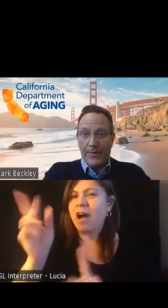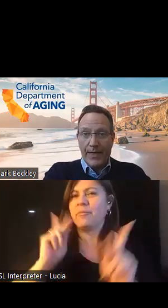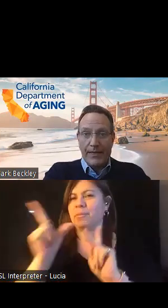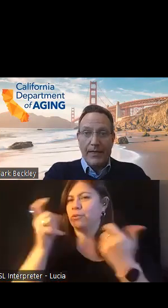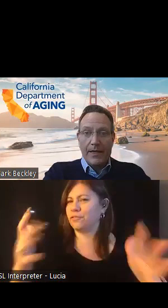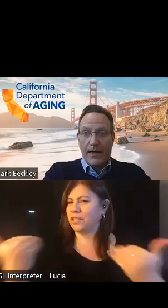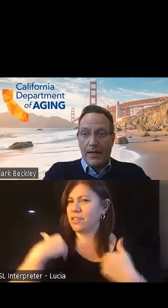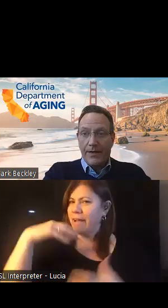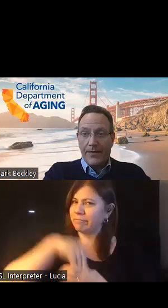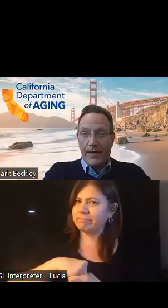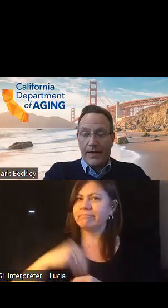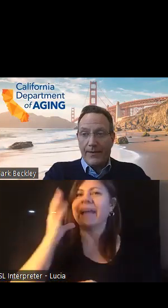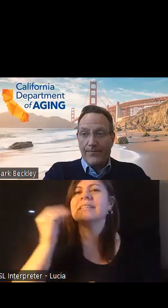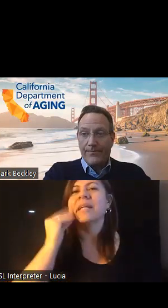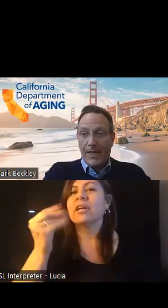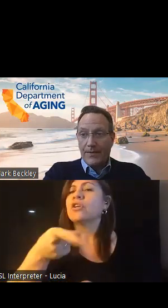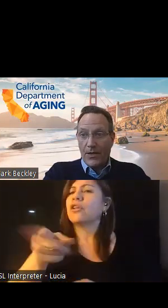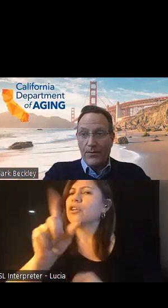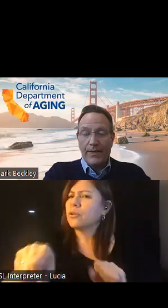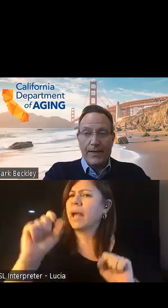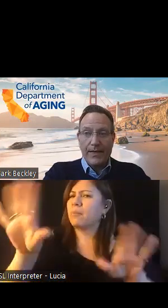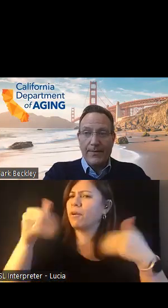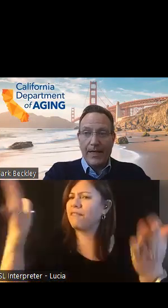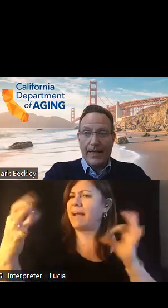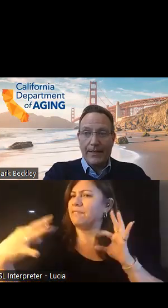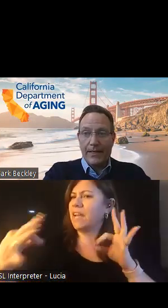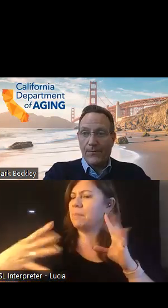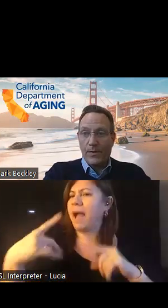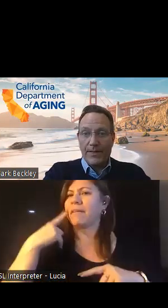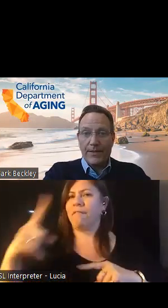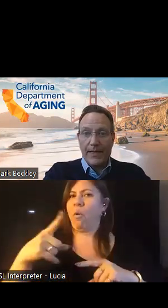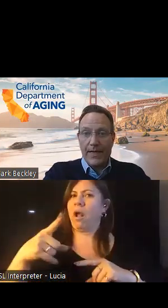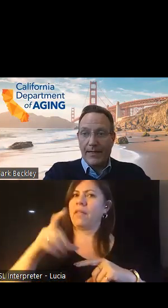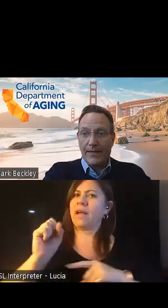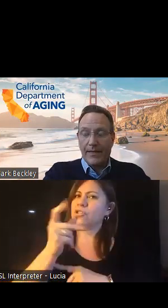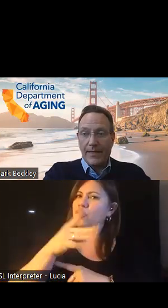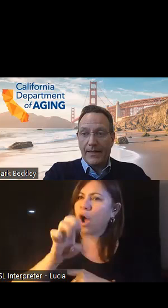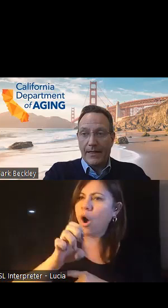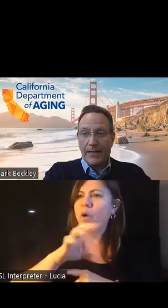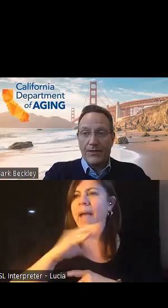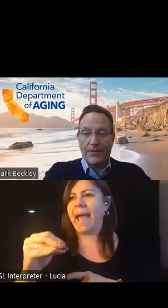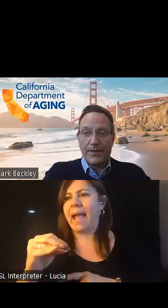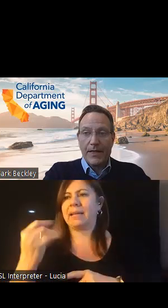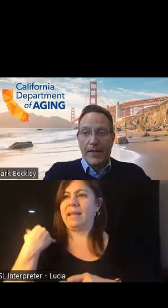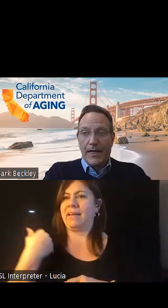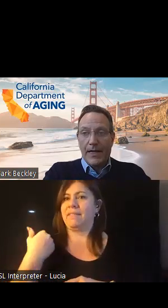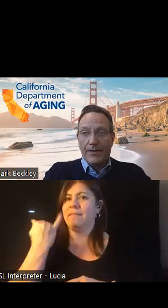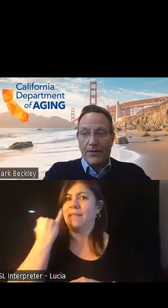with feedback on the scope and if we're missing any key